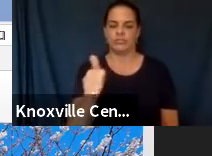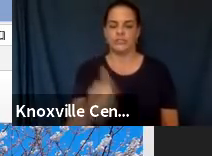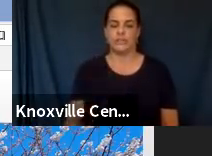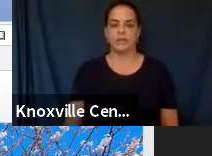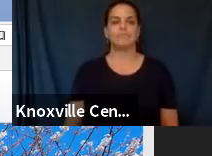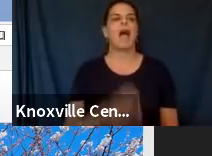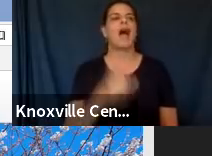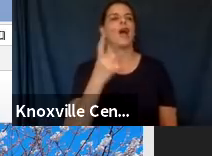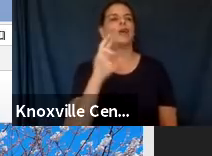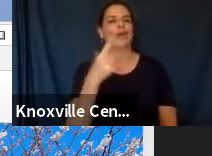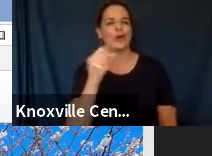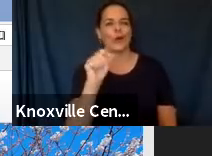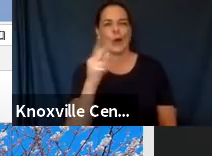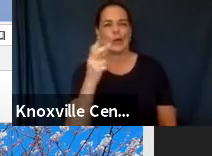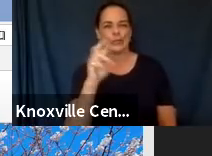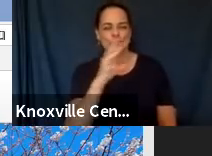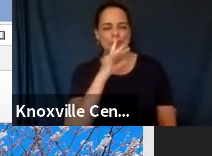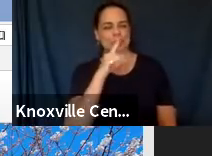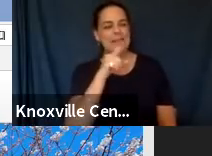You're right. Thank you.